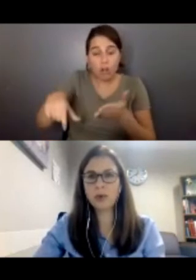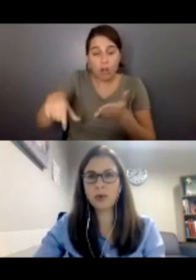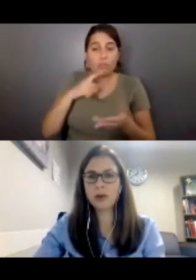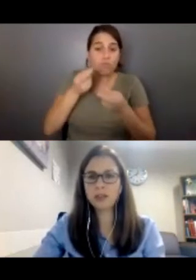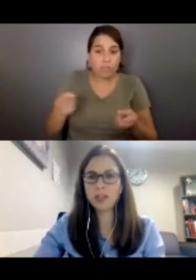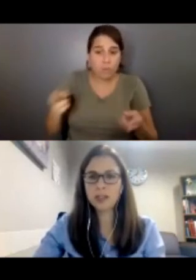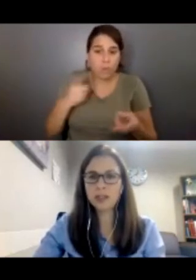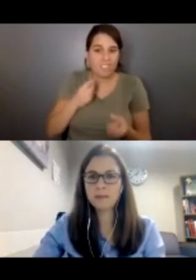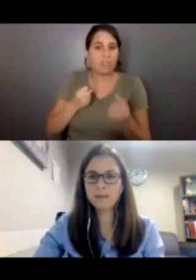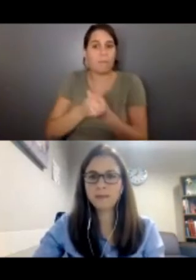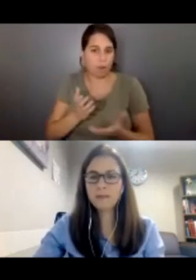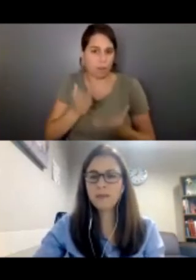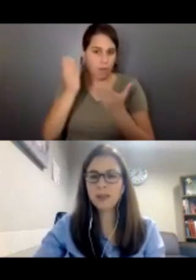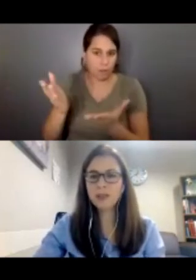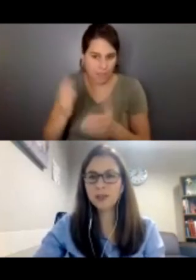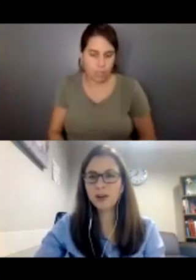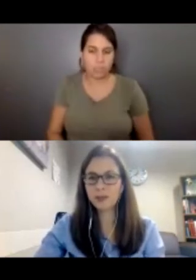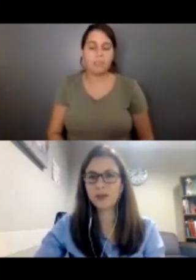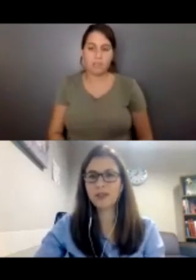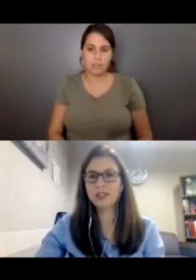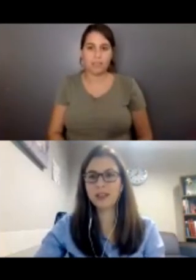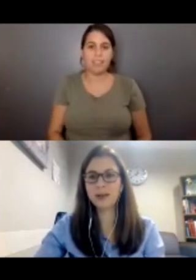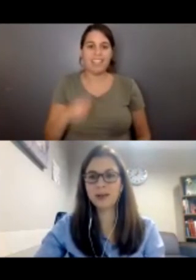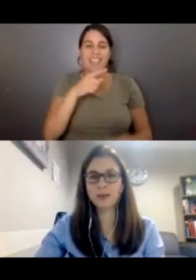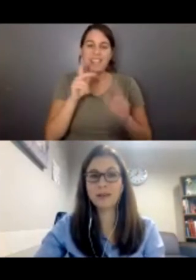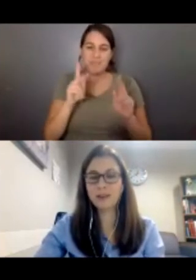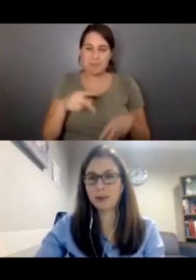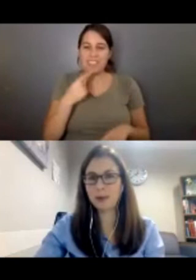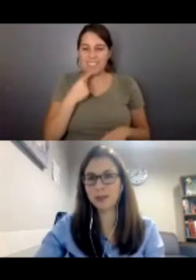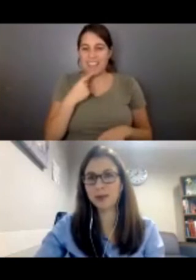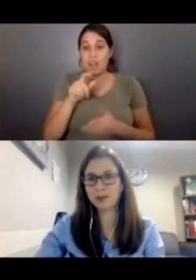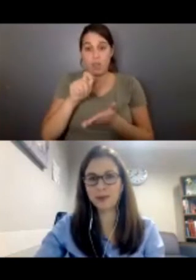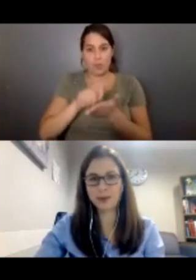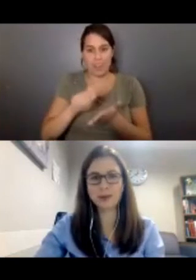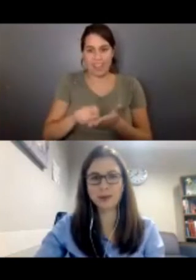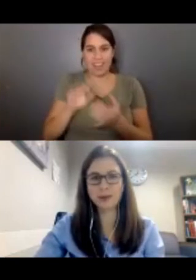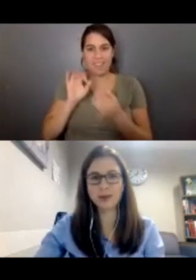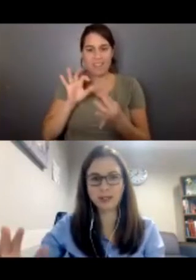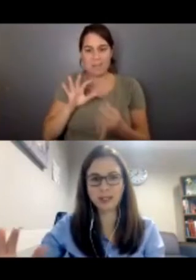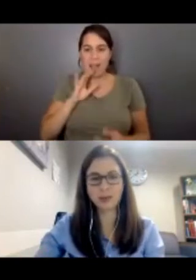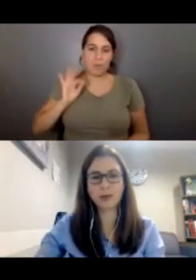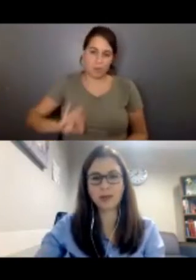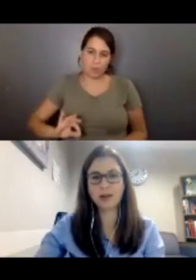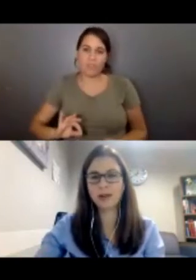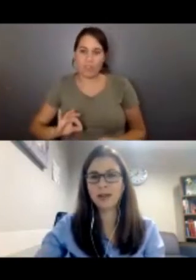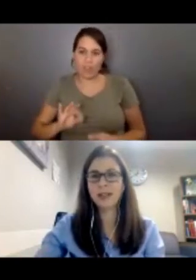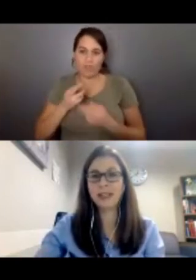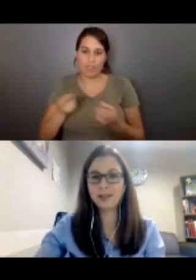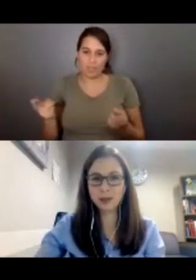support our suggestions. This person also referenced that the written feedback was a useful resource. So these reports